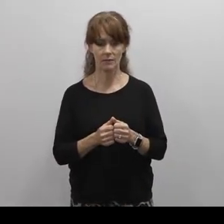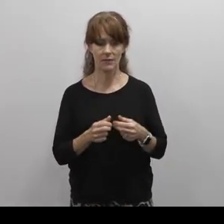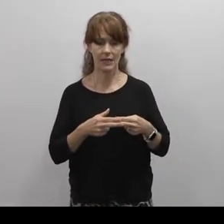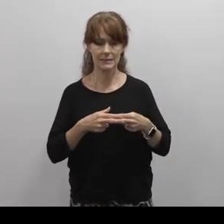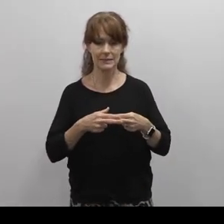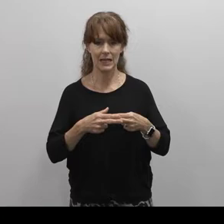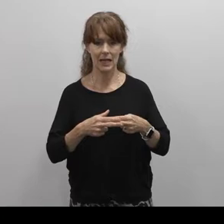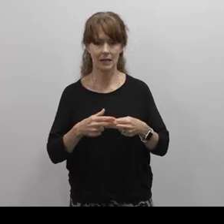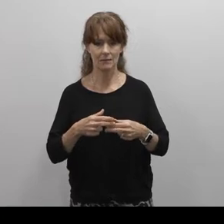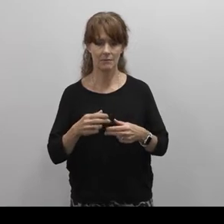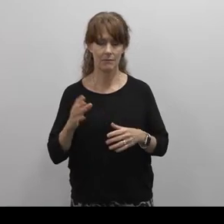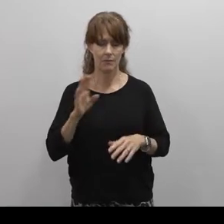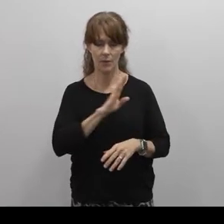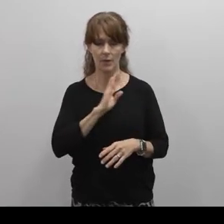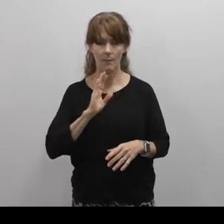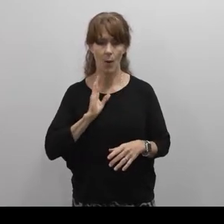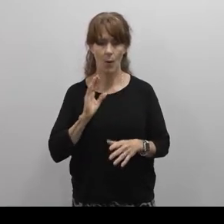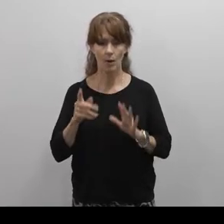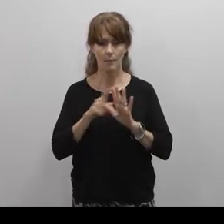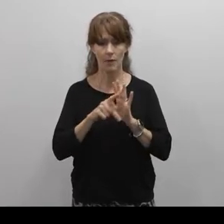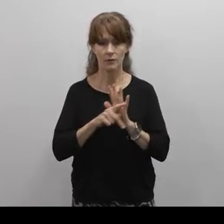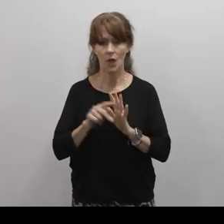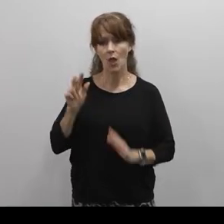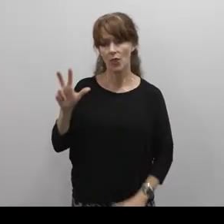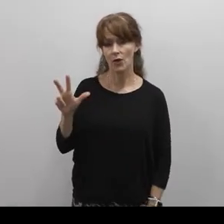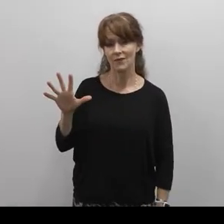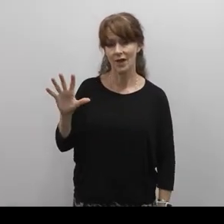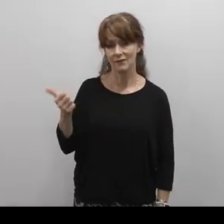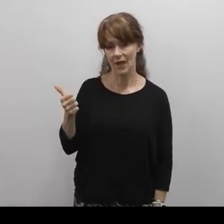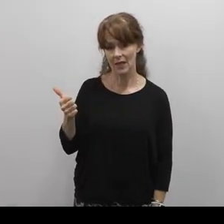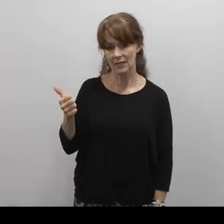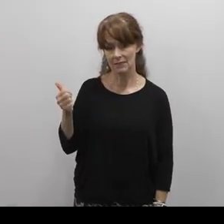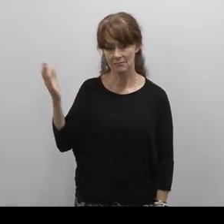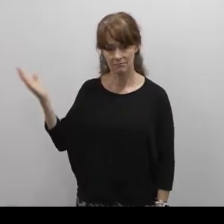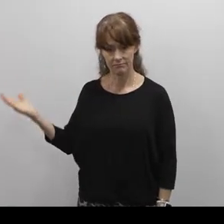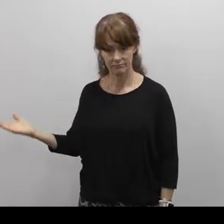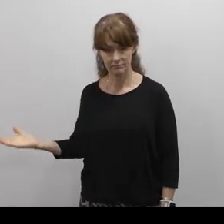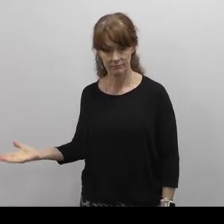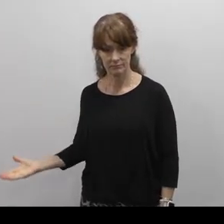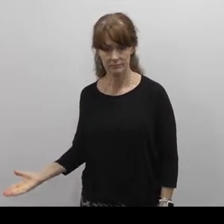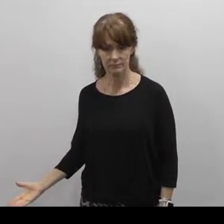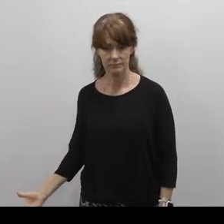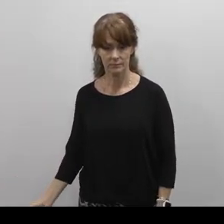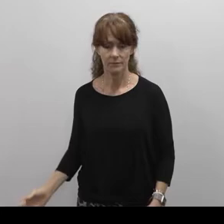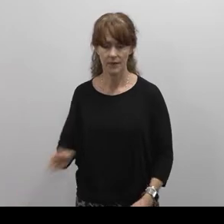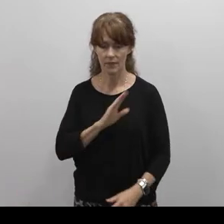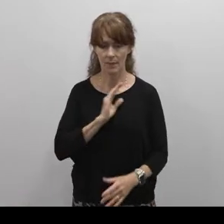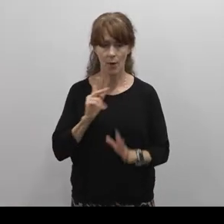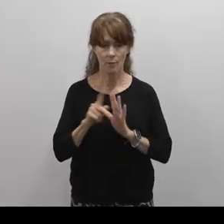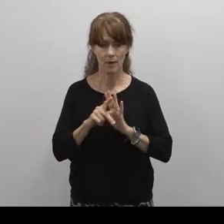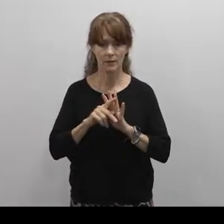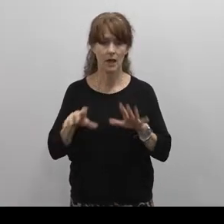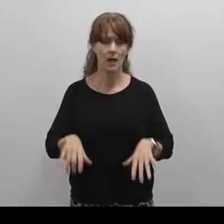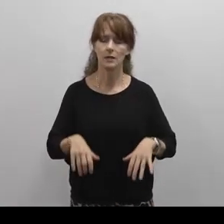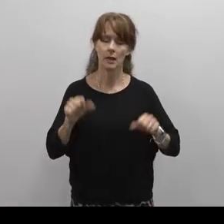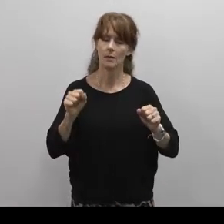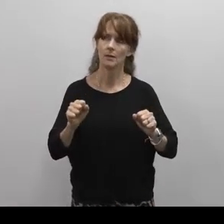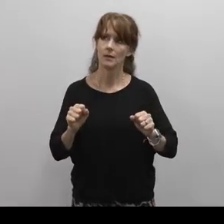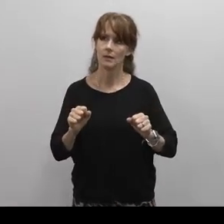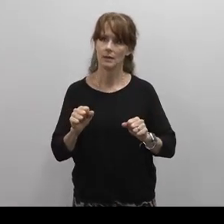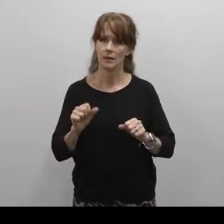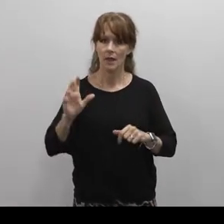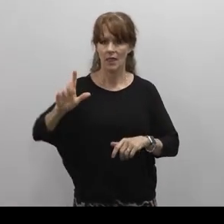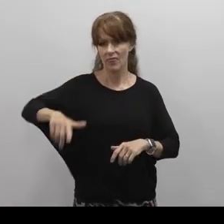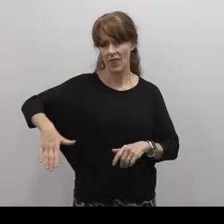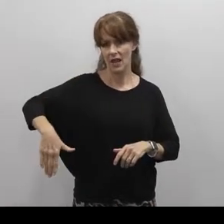before, board policy 3510, and a summary of our current Green School Operations board policy that was adopted by the board in